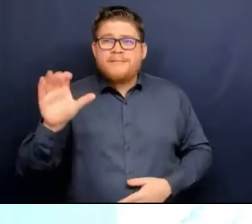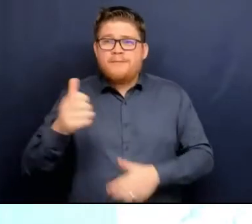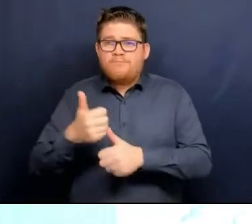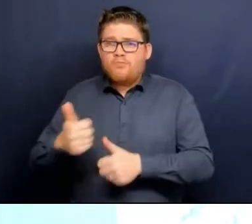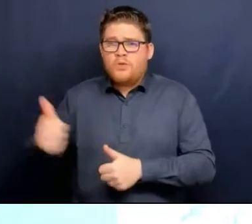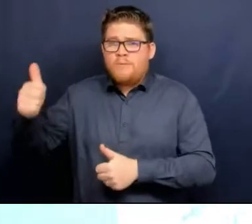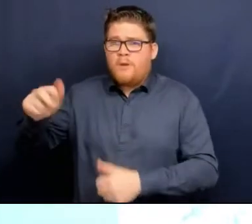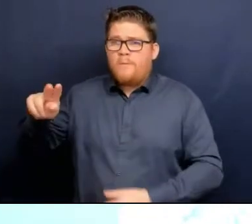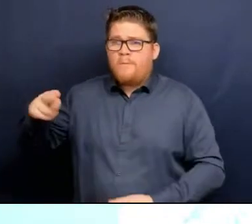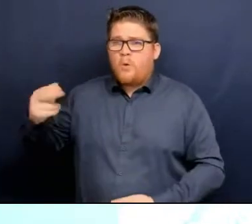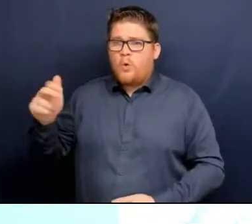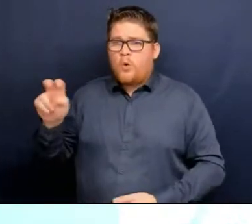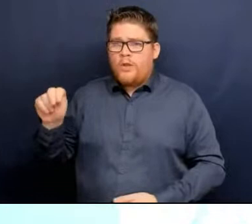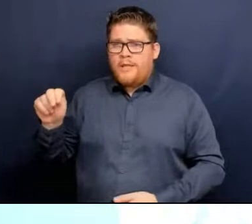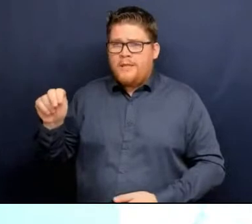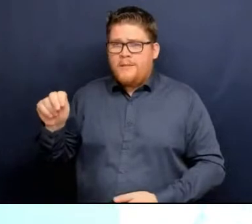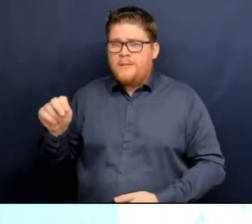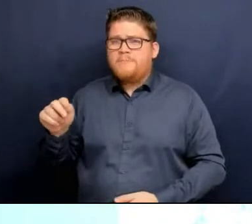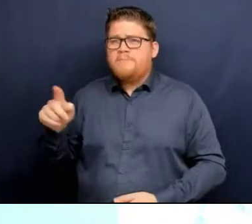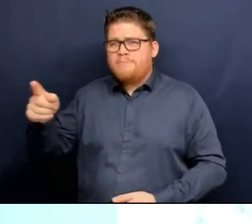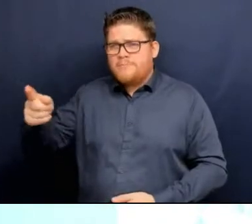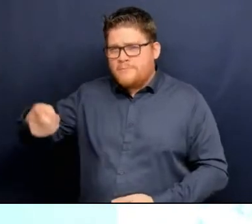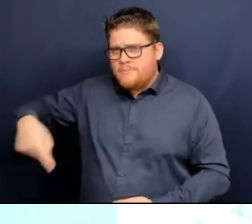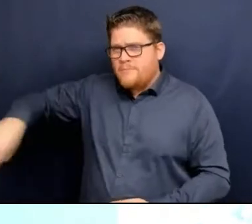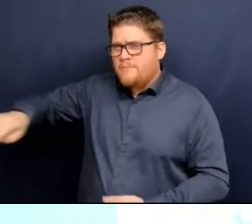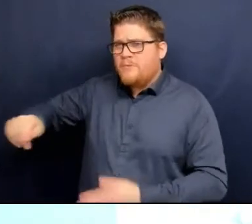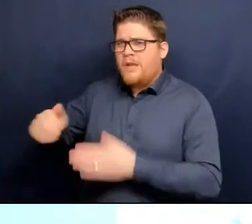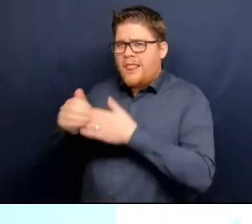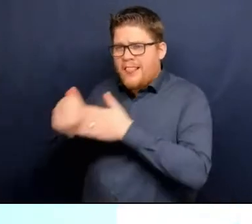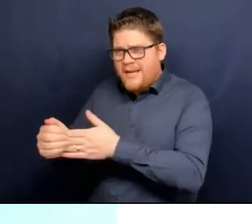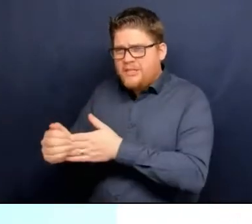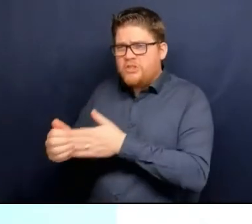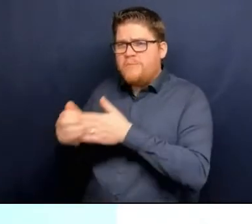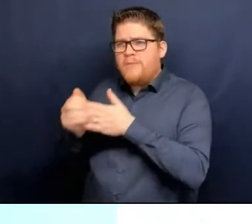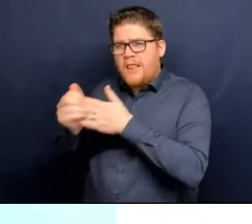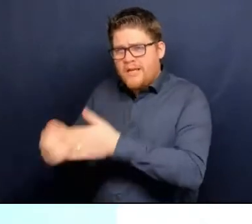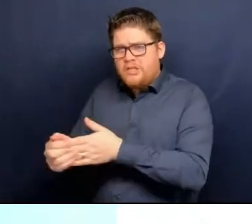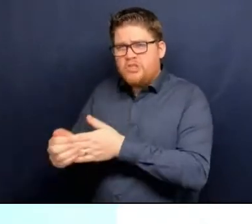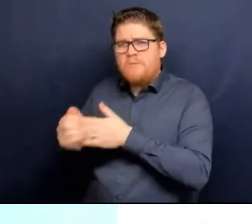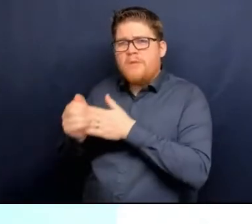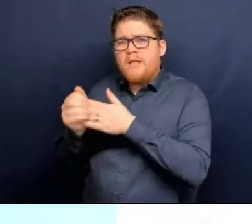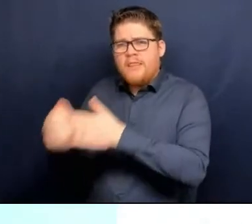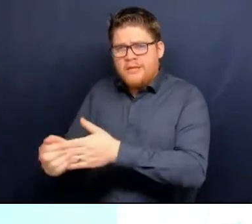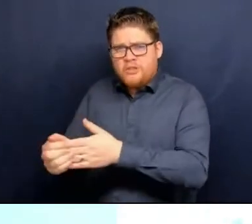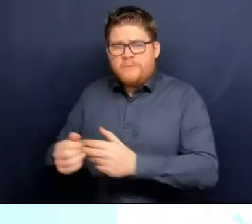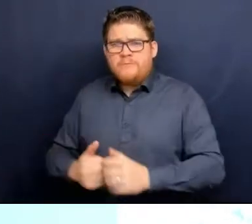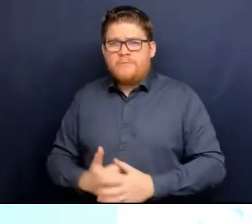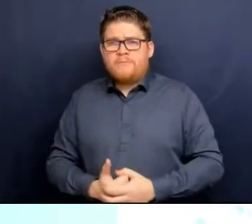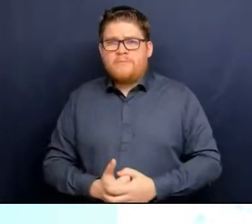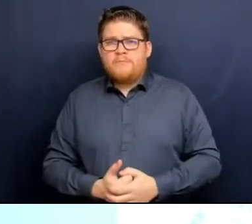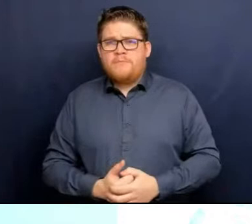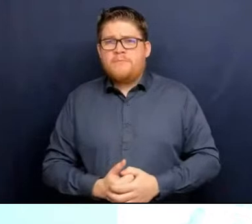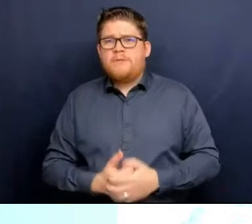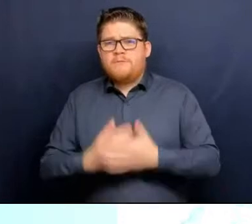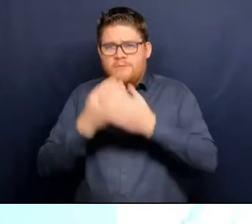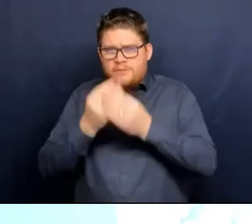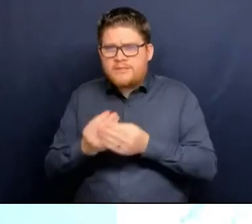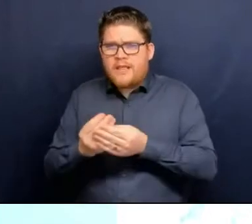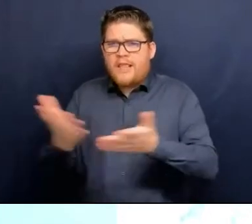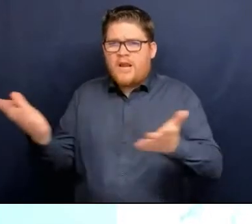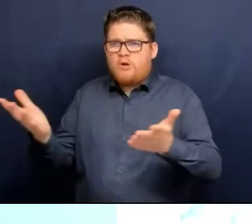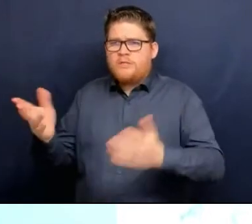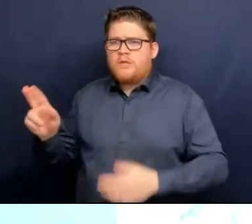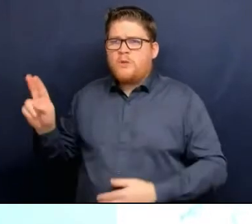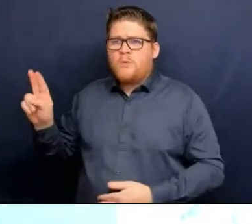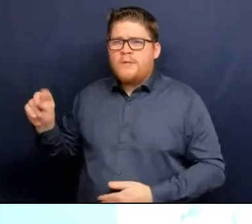about leadership, and a lot of words have been spoken about the declaration, but the spark plug, the driving agent, the person who